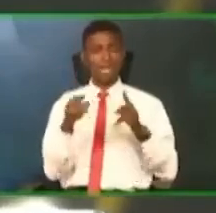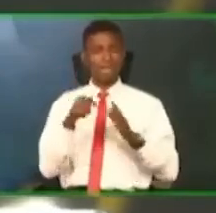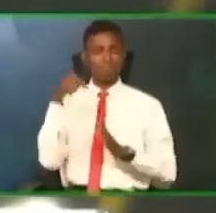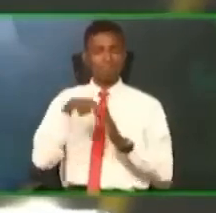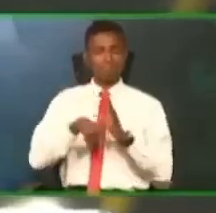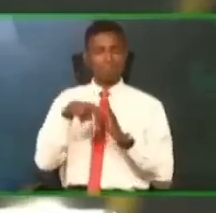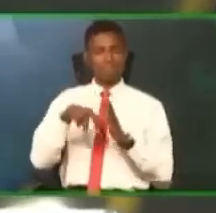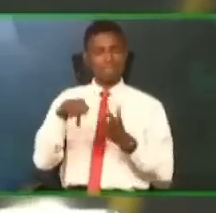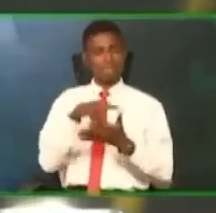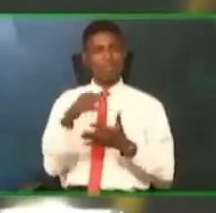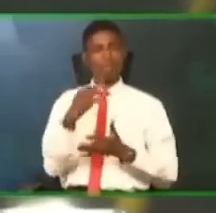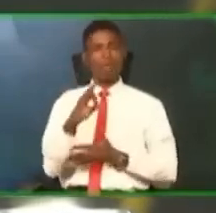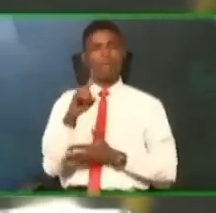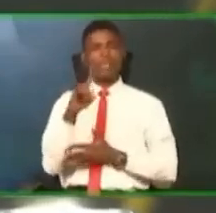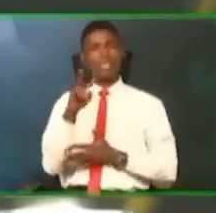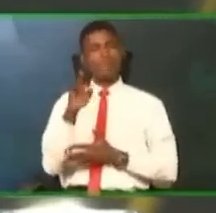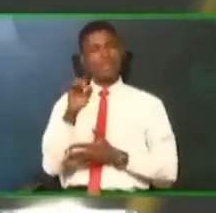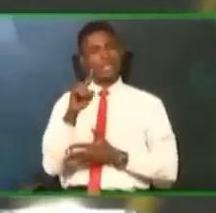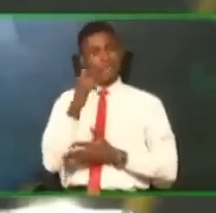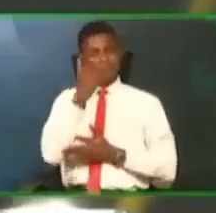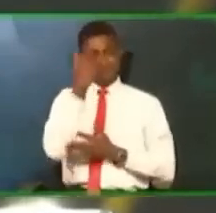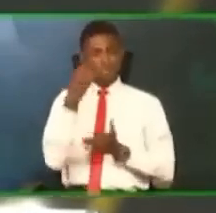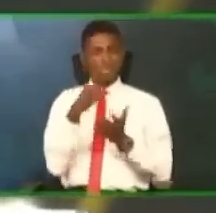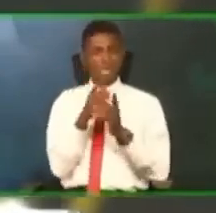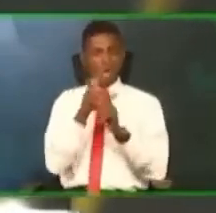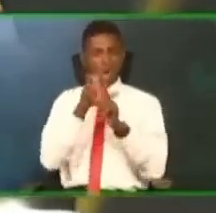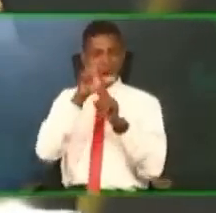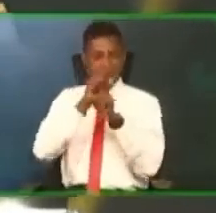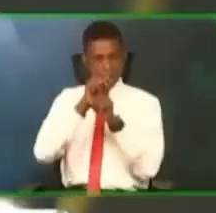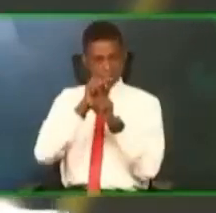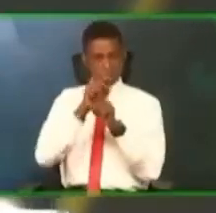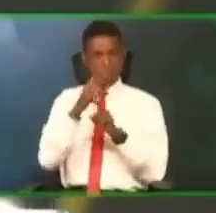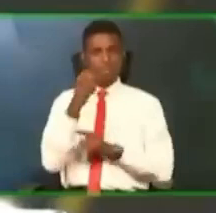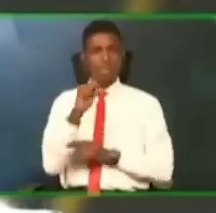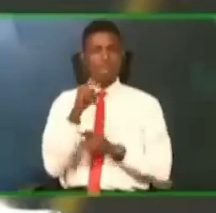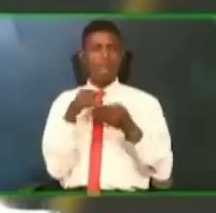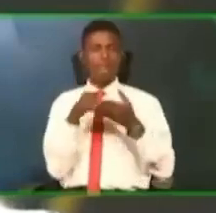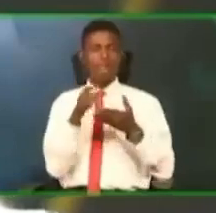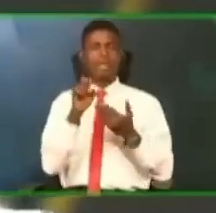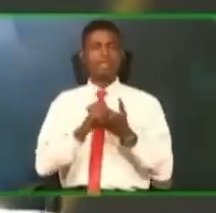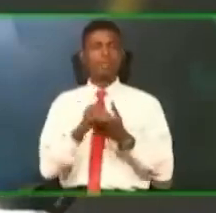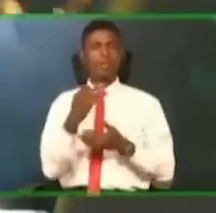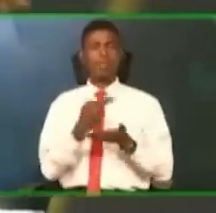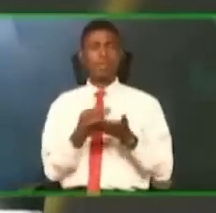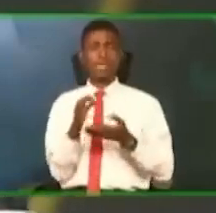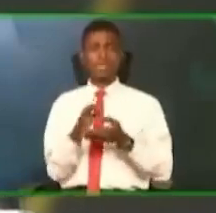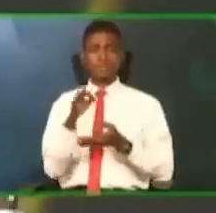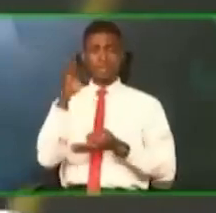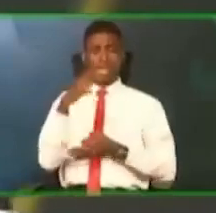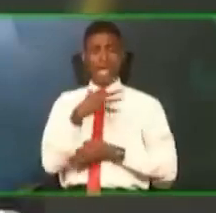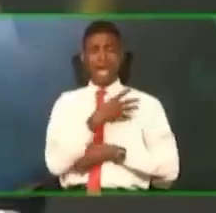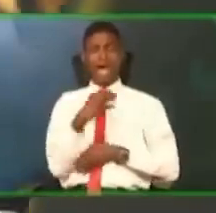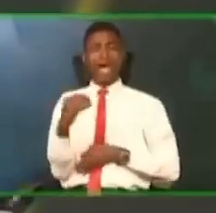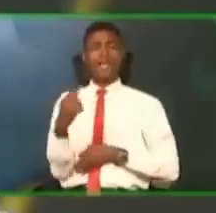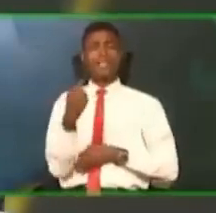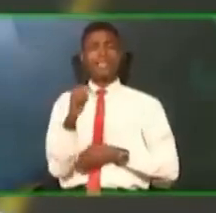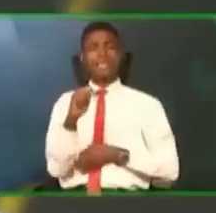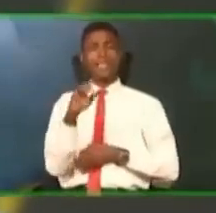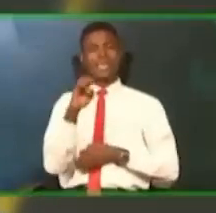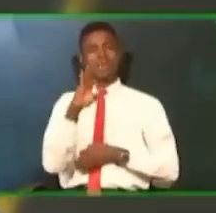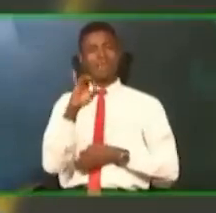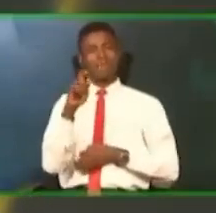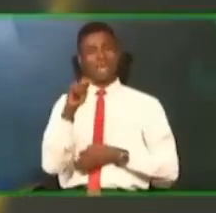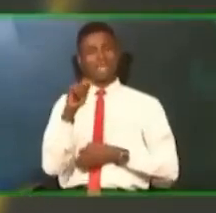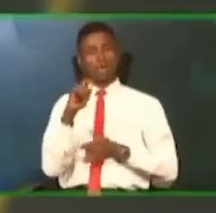David, because it captures the leadership of the Holy Spirit and the implication, or the leadership of